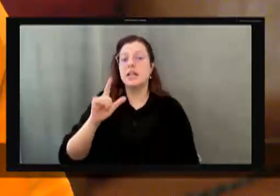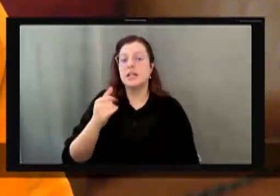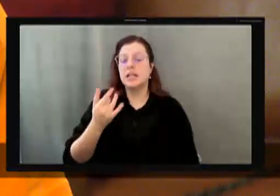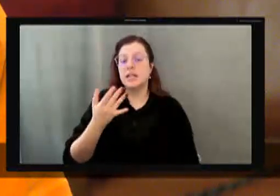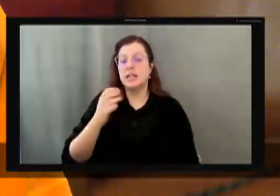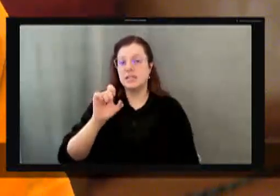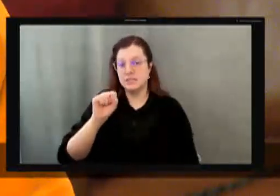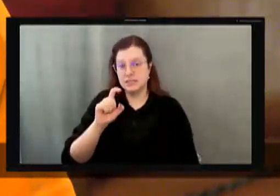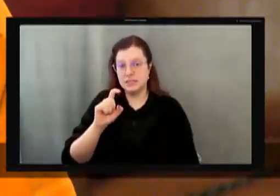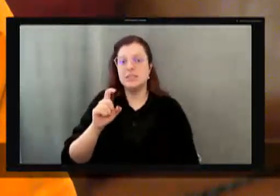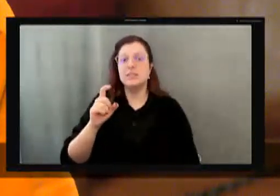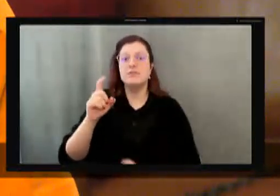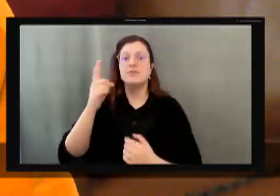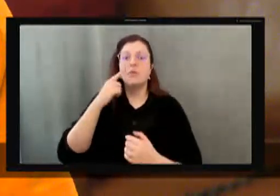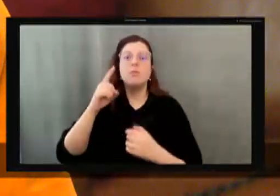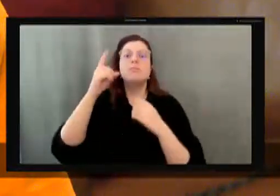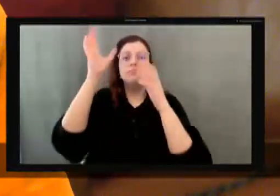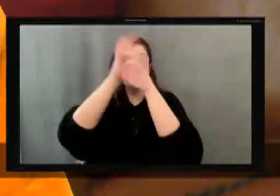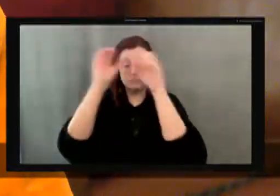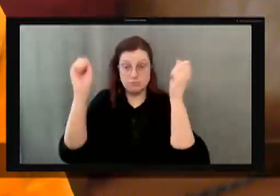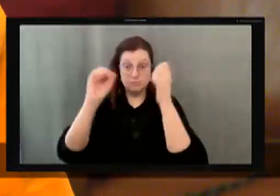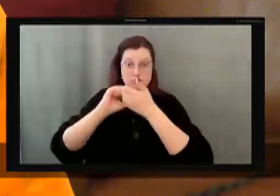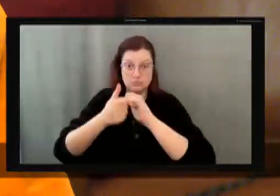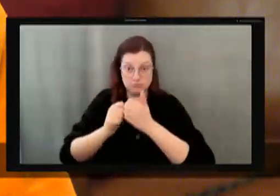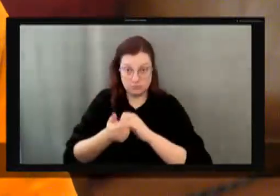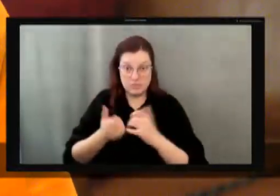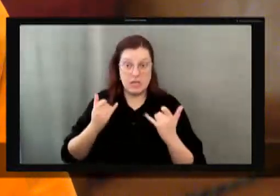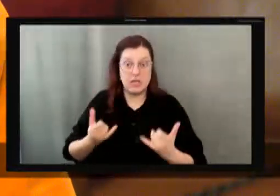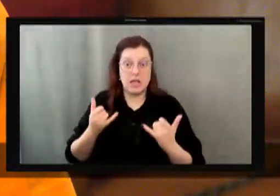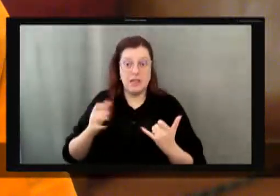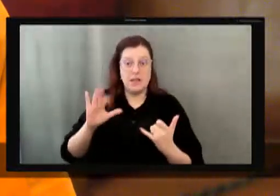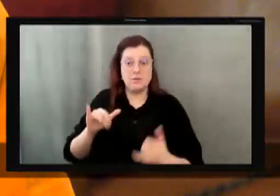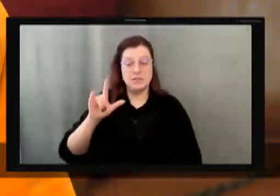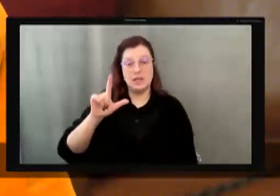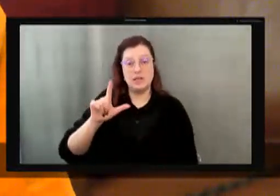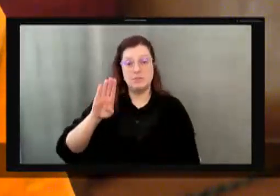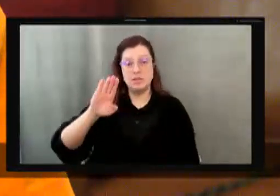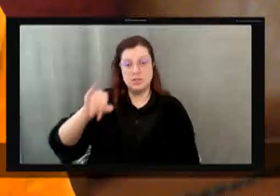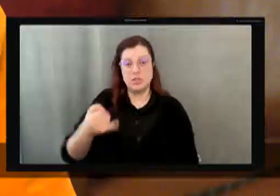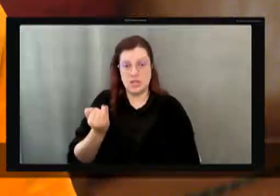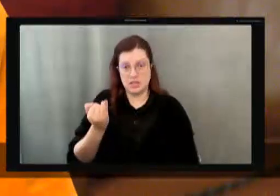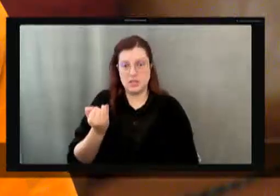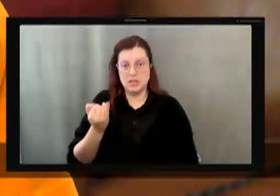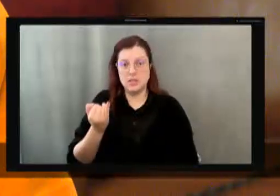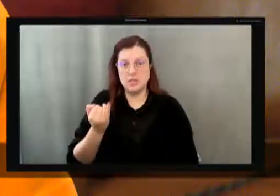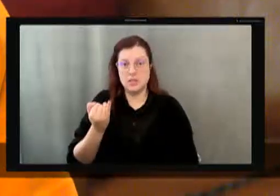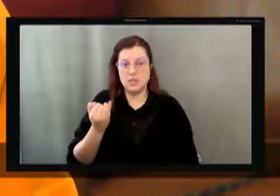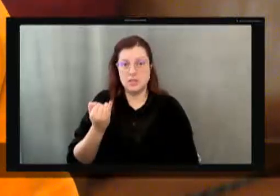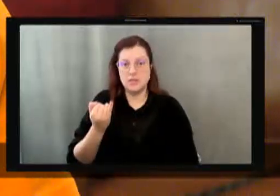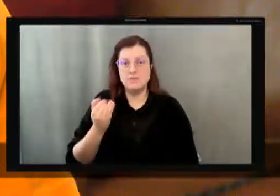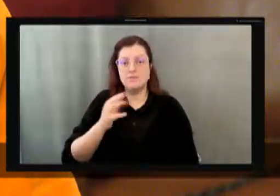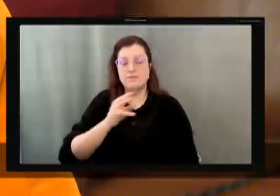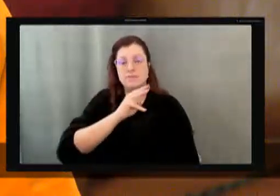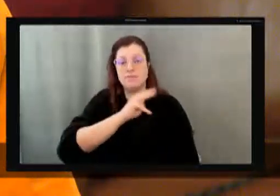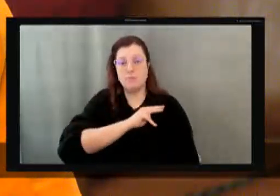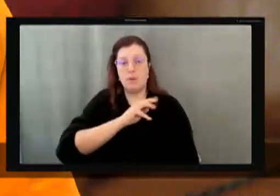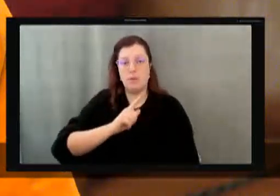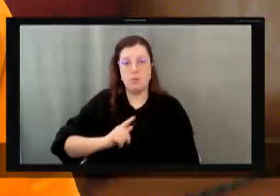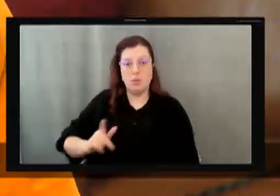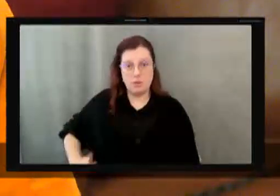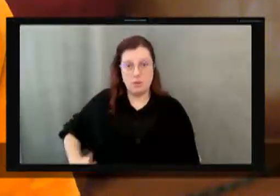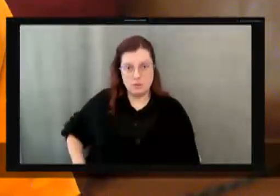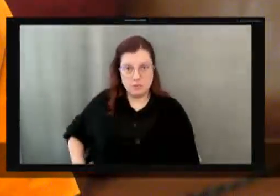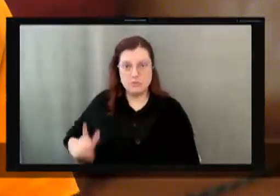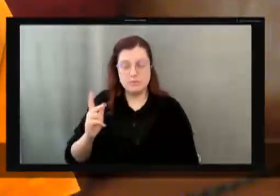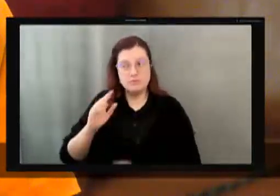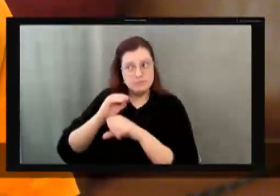today. It was LBJ, the king, Martin. His advice was to